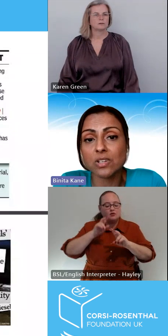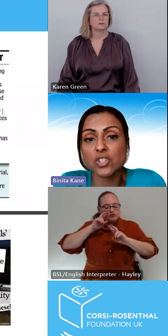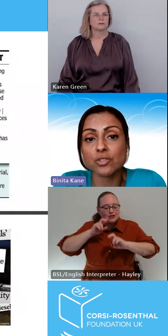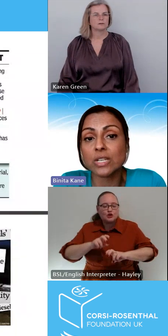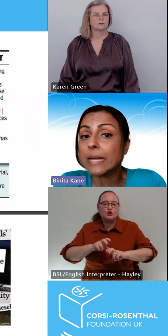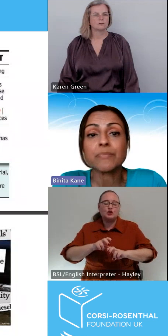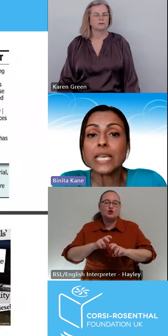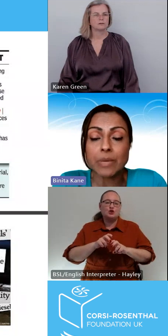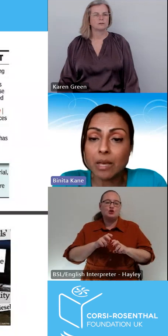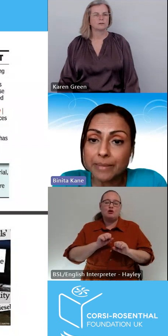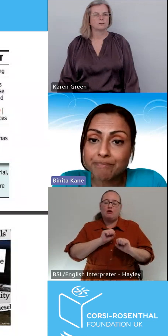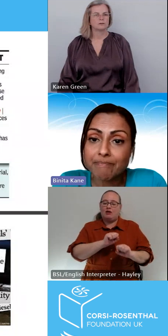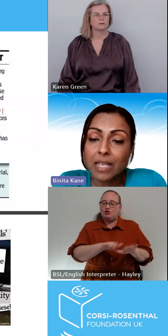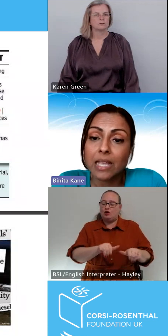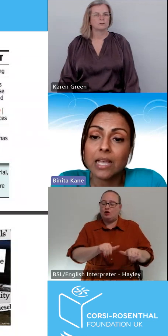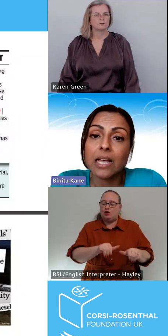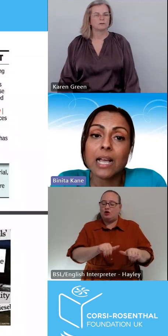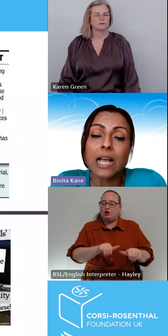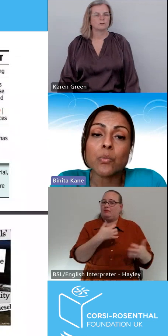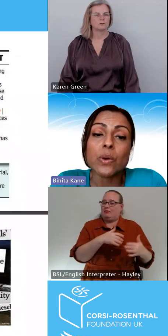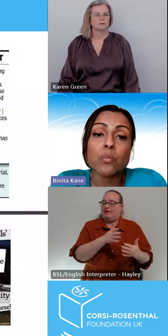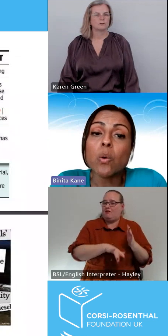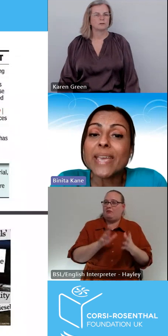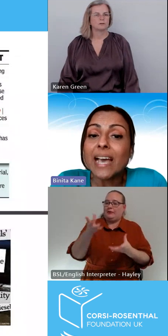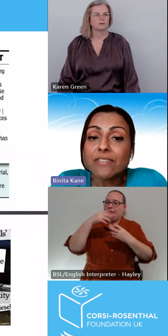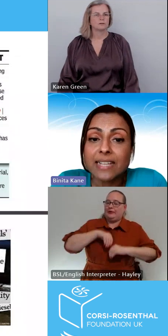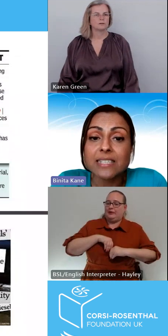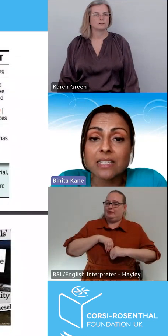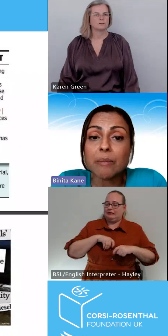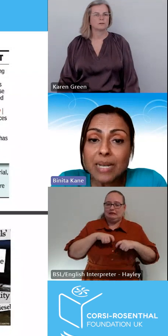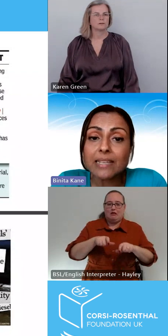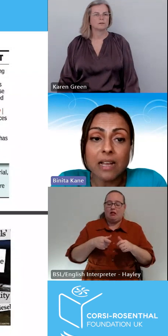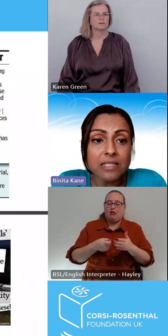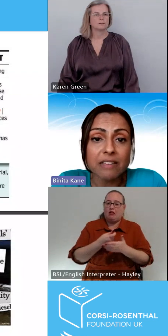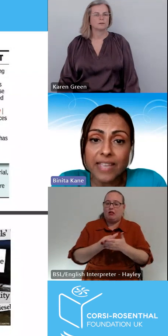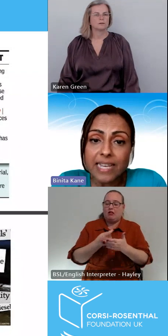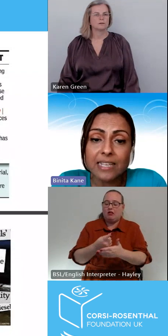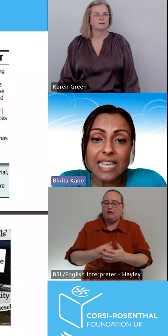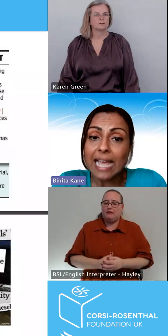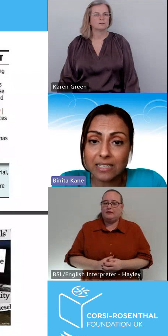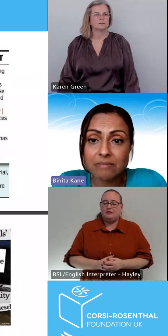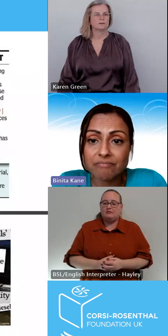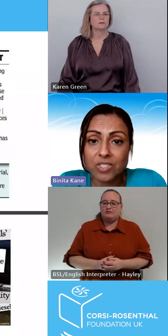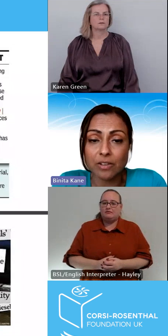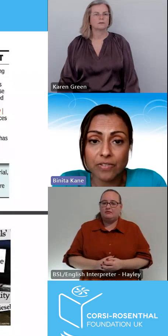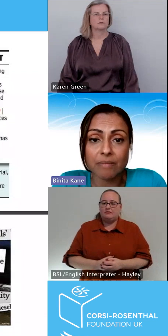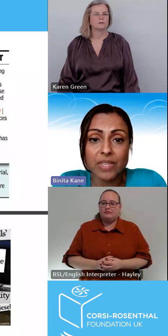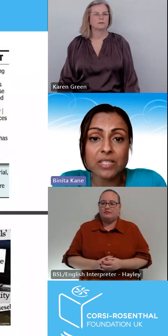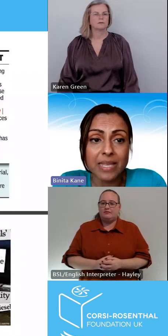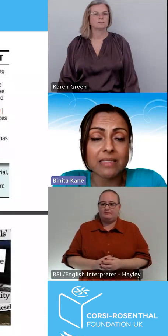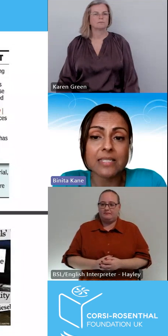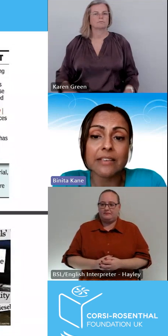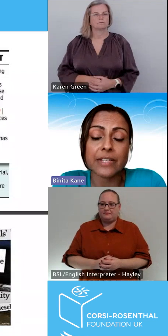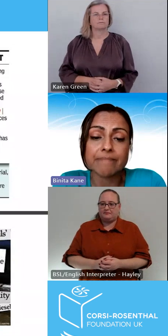effects on our children keep coming. And what we have had is a complete and utter failure to act so far